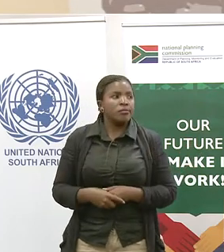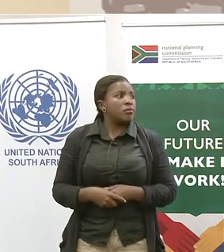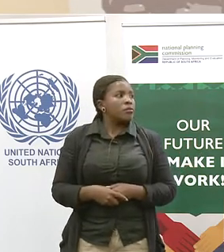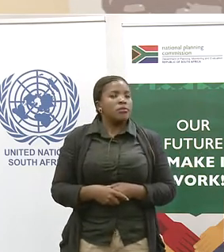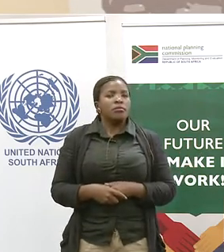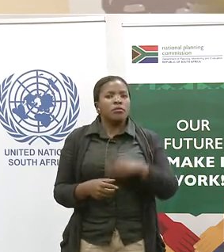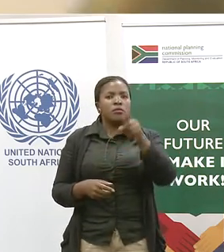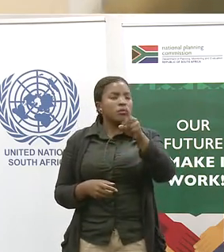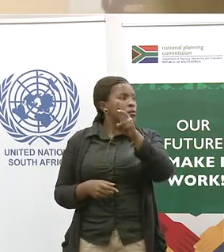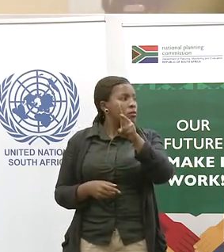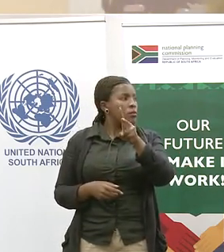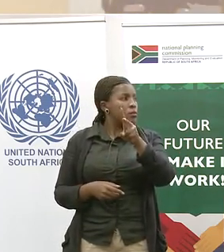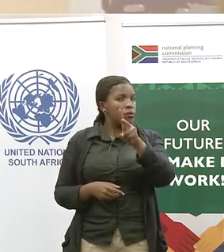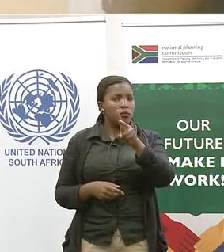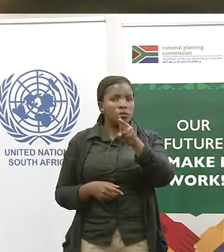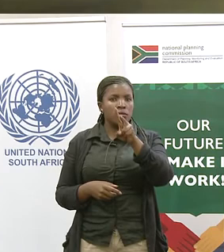two,